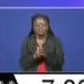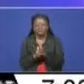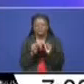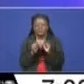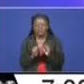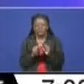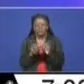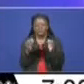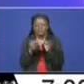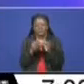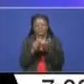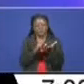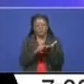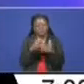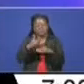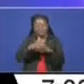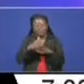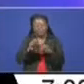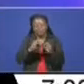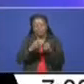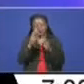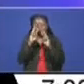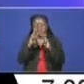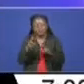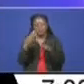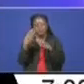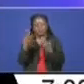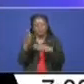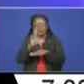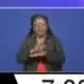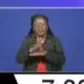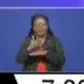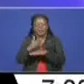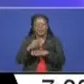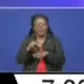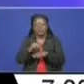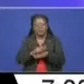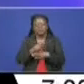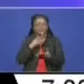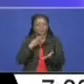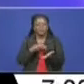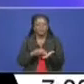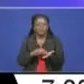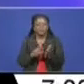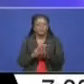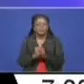Well, stay tuned. There's more news after the break. You're watching the Bahamas Tonight, the National Report.